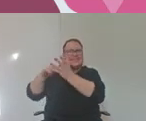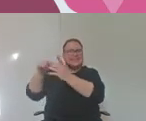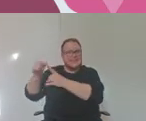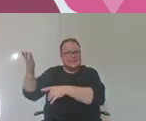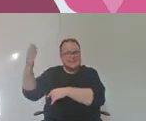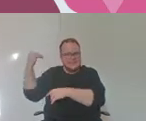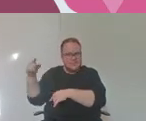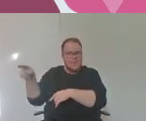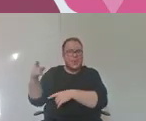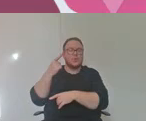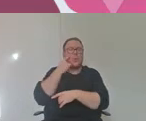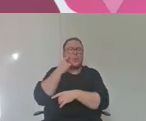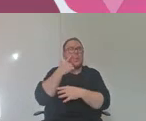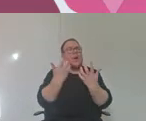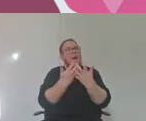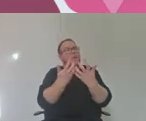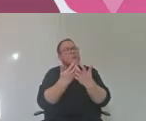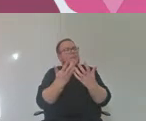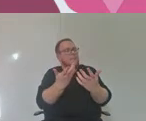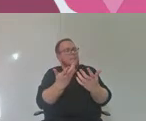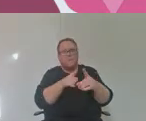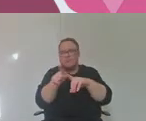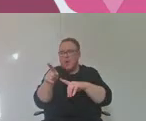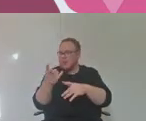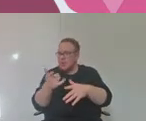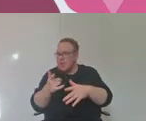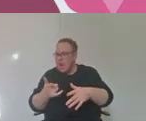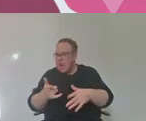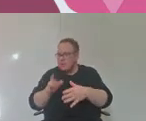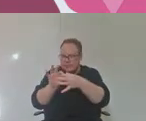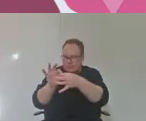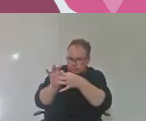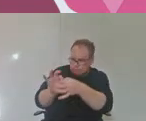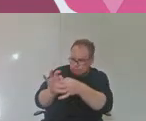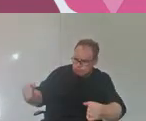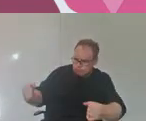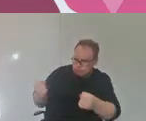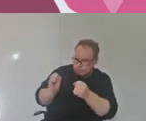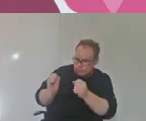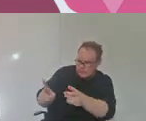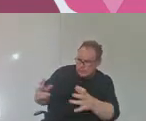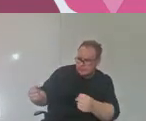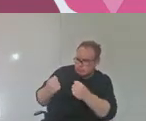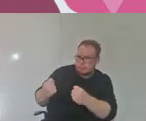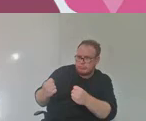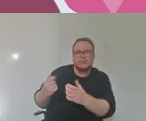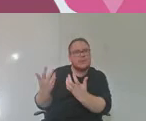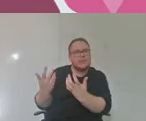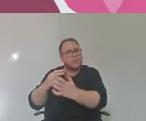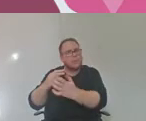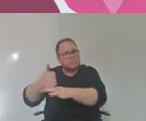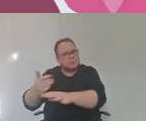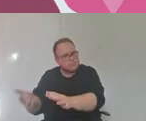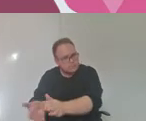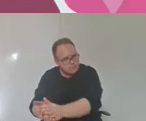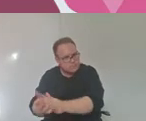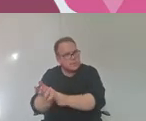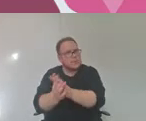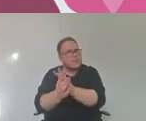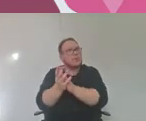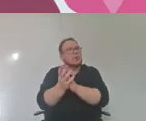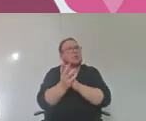get a really strong engagement system in place. And it is pretty obvious, I think, to all concerned, certainly to